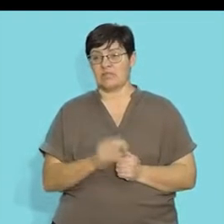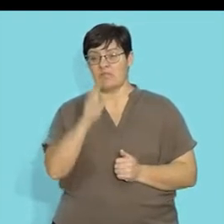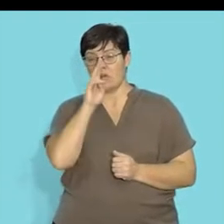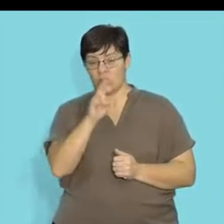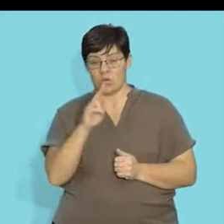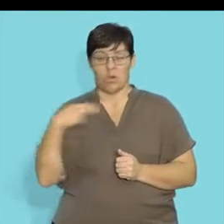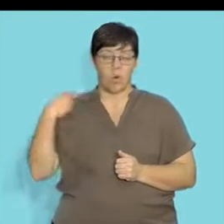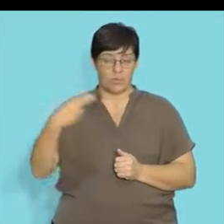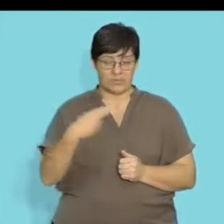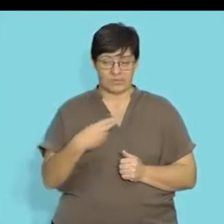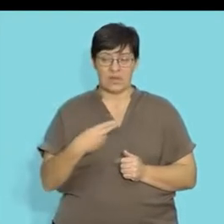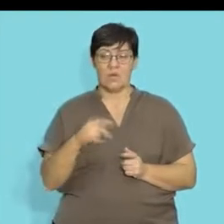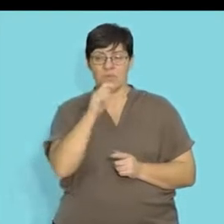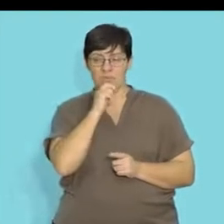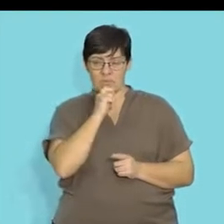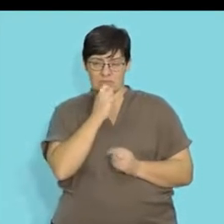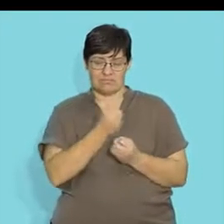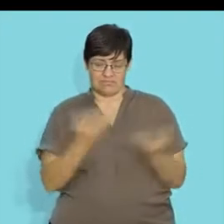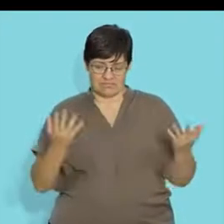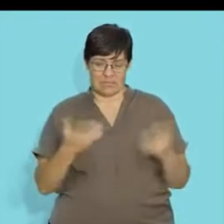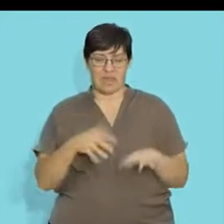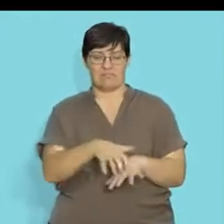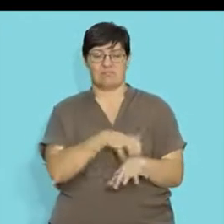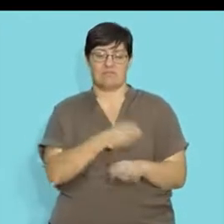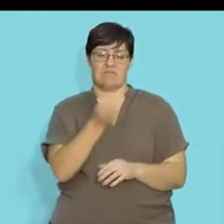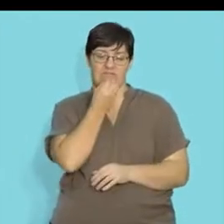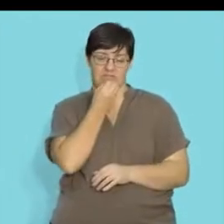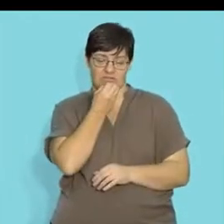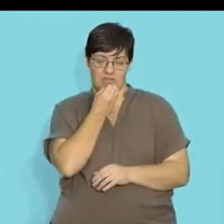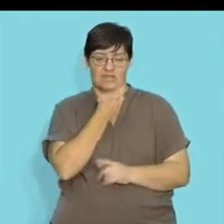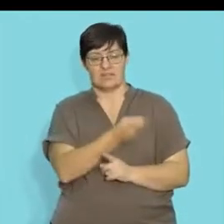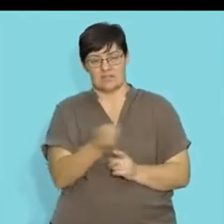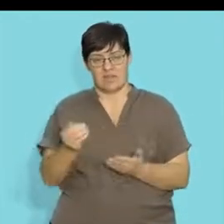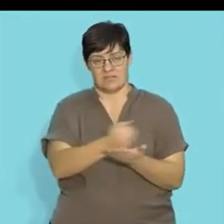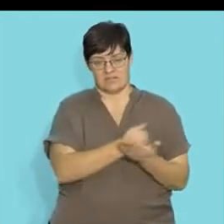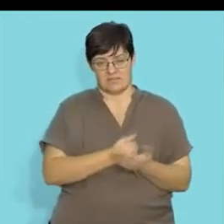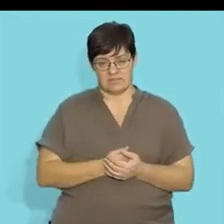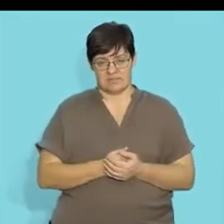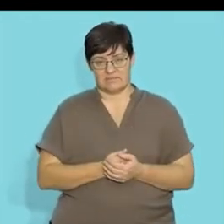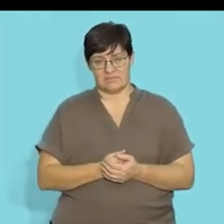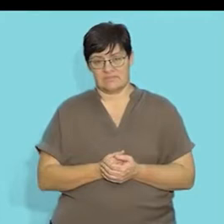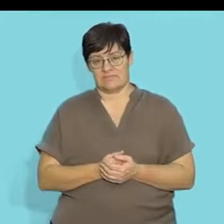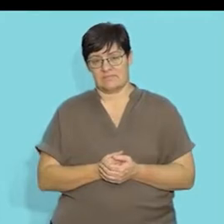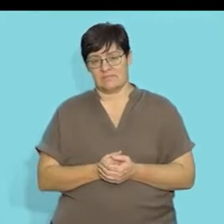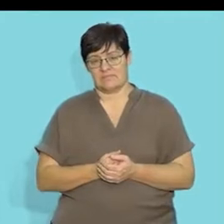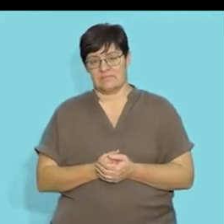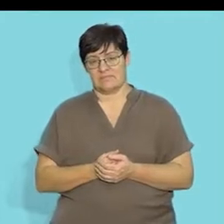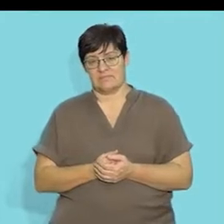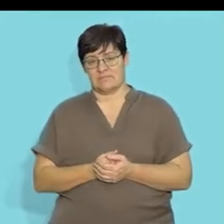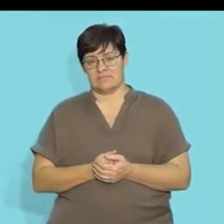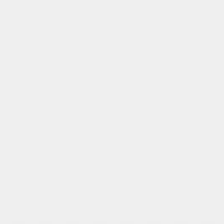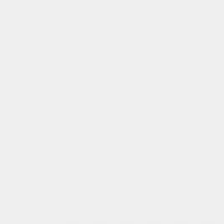when we look at the hormones, these are extensively used in the cultivation of crop and harvesting.